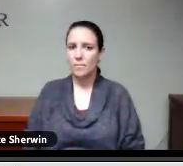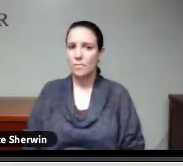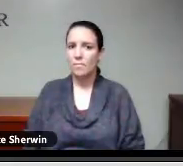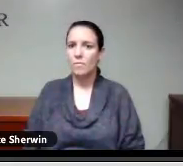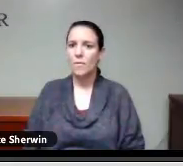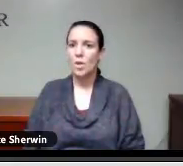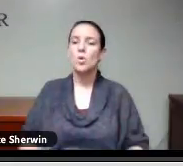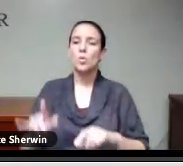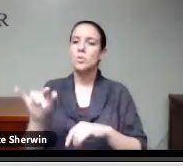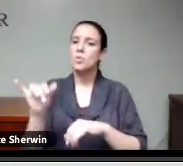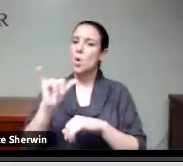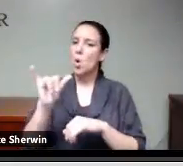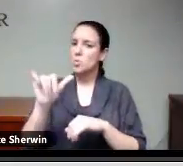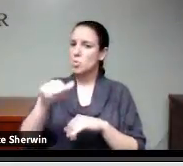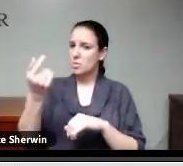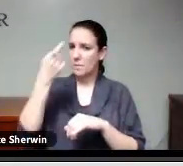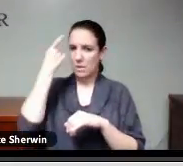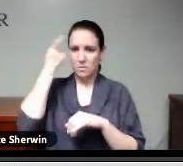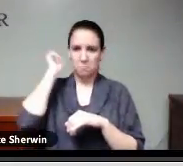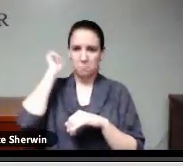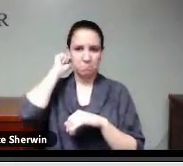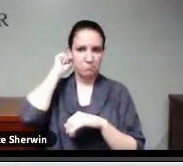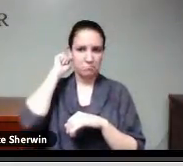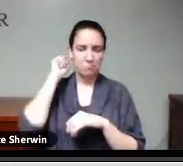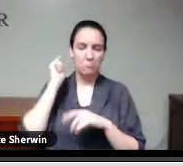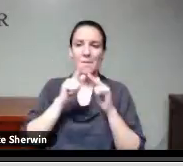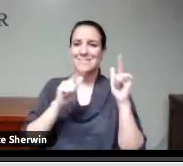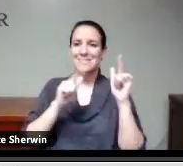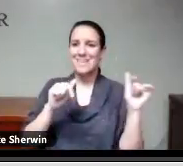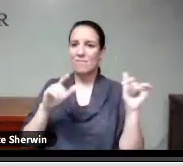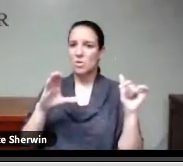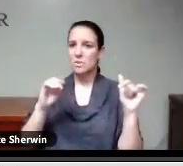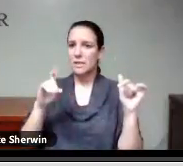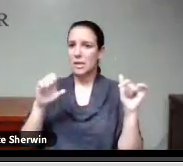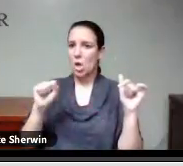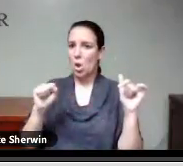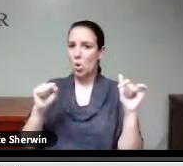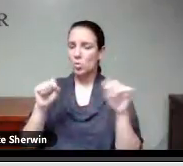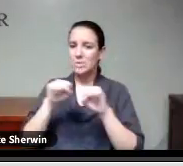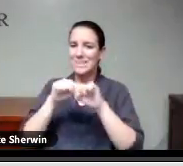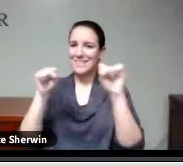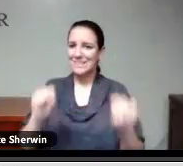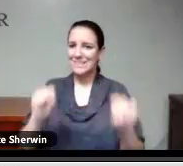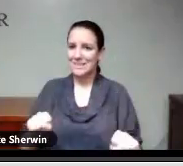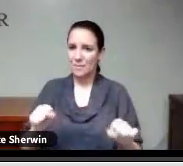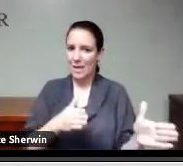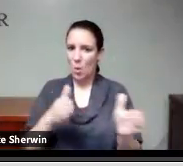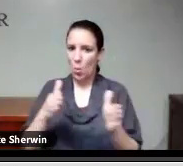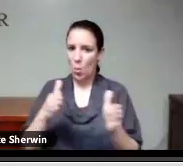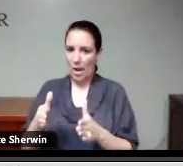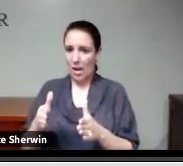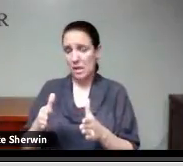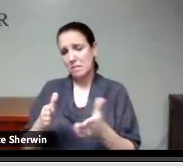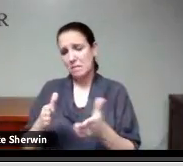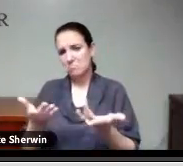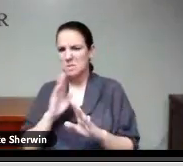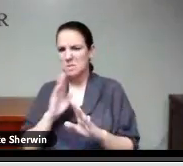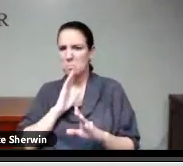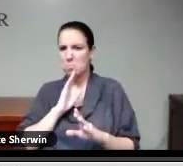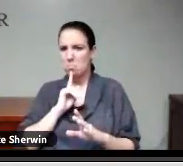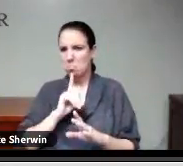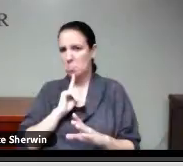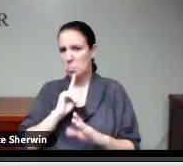example, that they're a provided systematic method to measure diversity. They're relatively easy to use, and